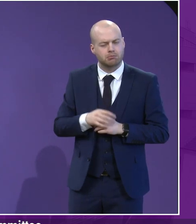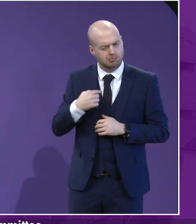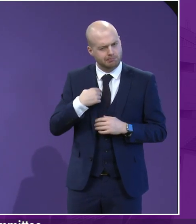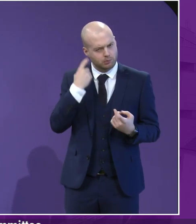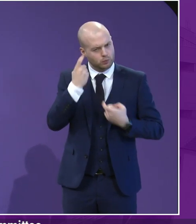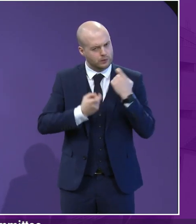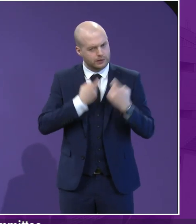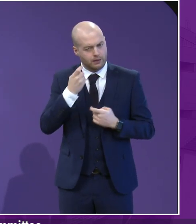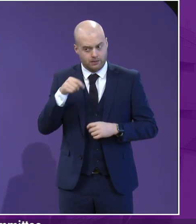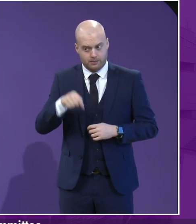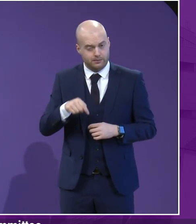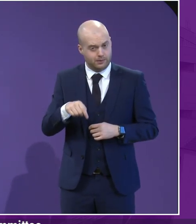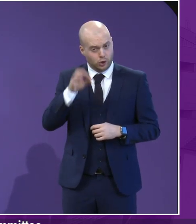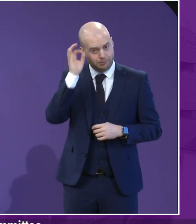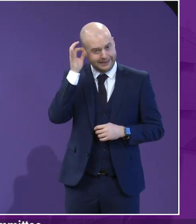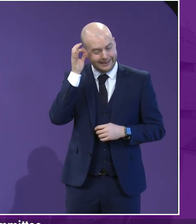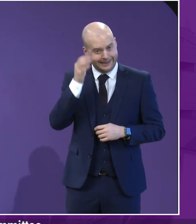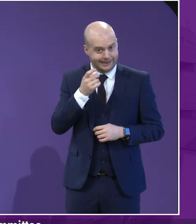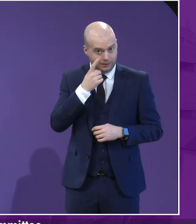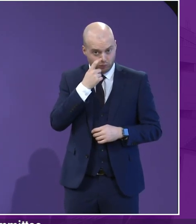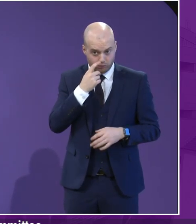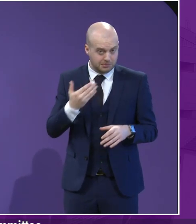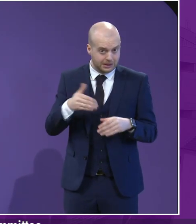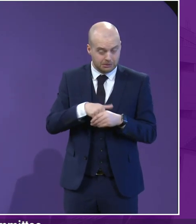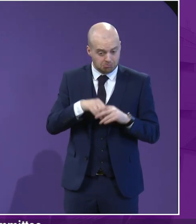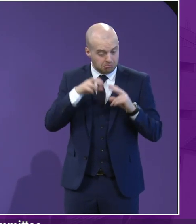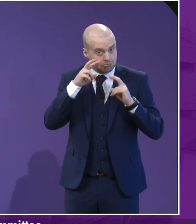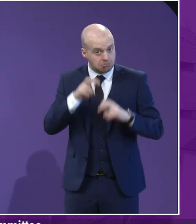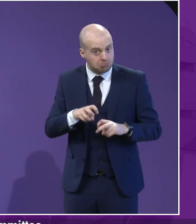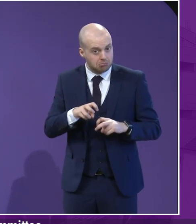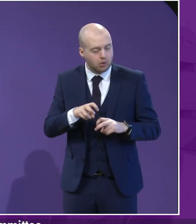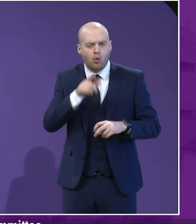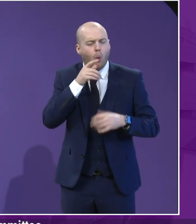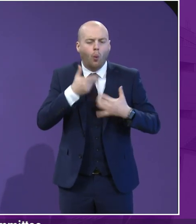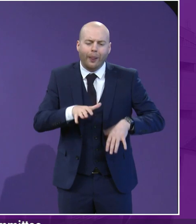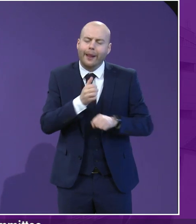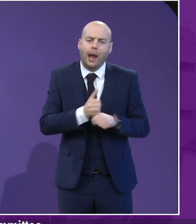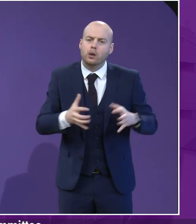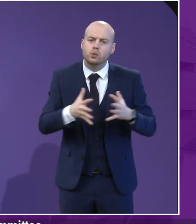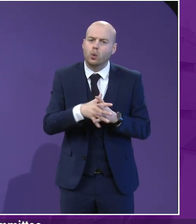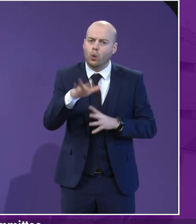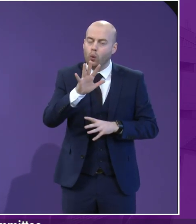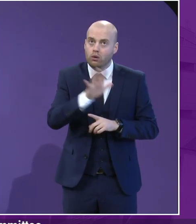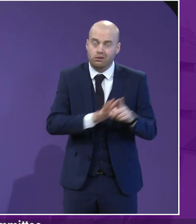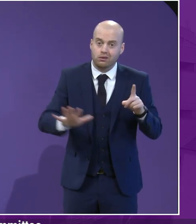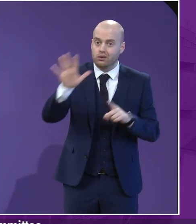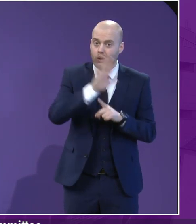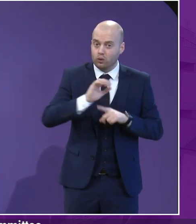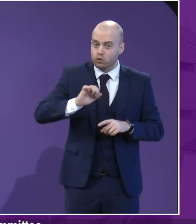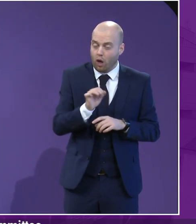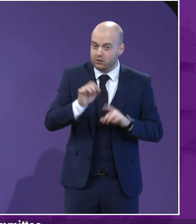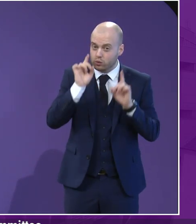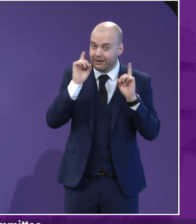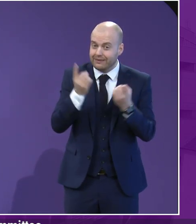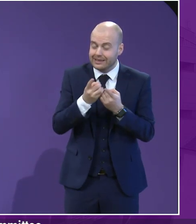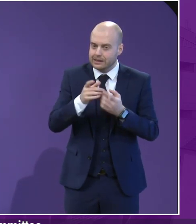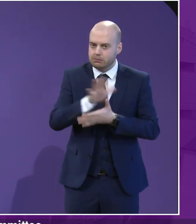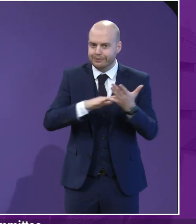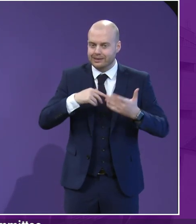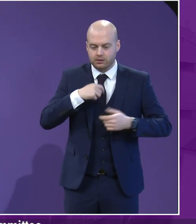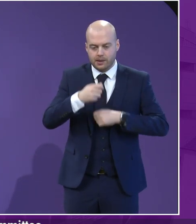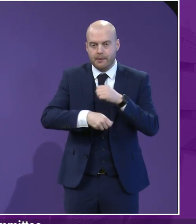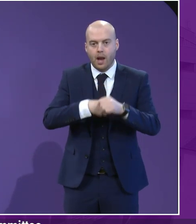with complex and especially fluctuating health conditions where they just can't, they don't know how that's going to affect them. If I may, Convener, thank